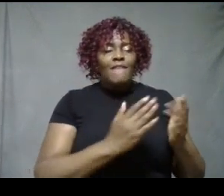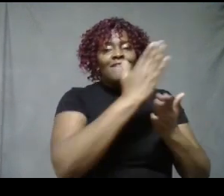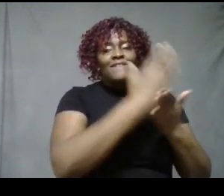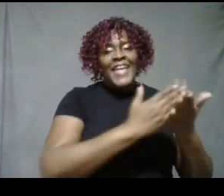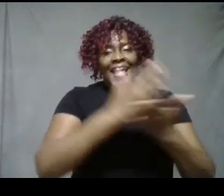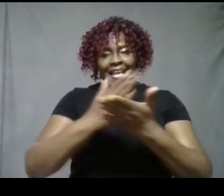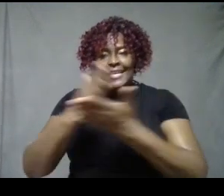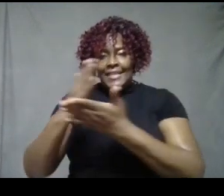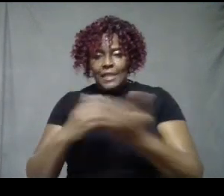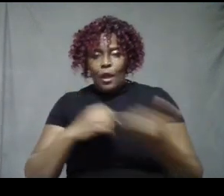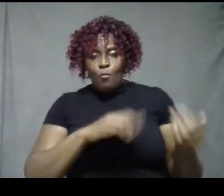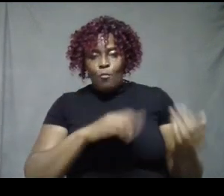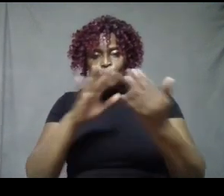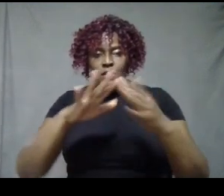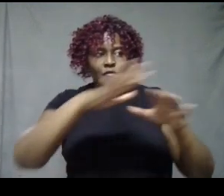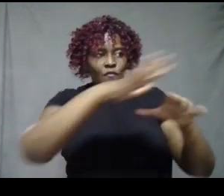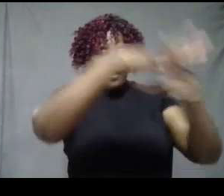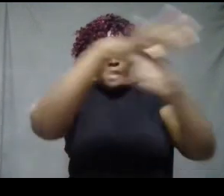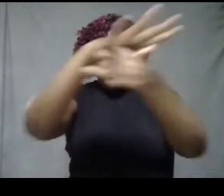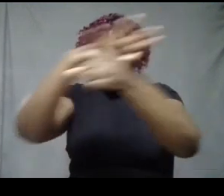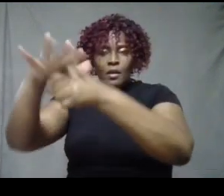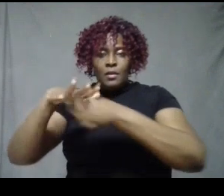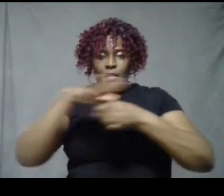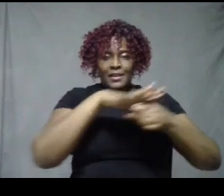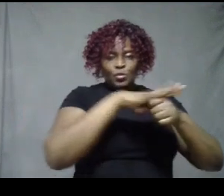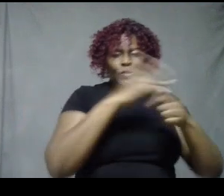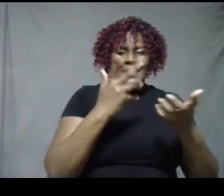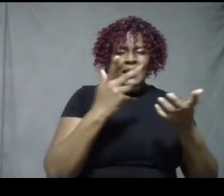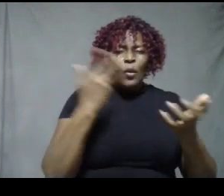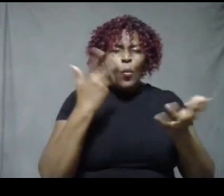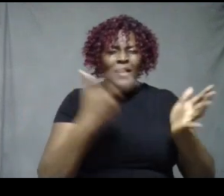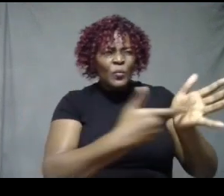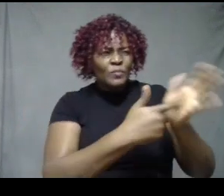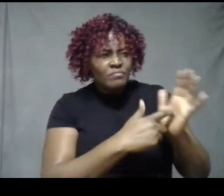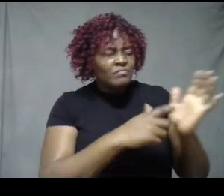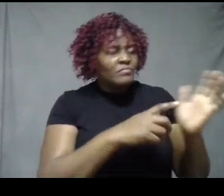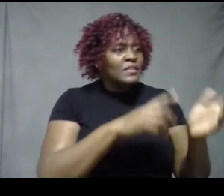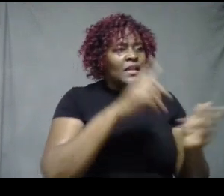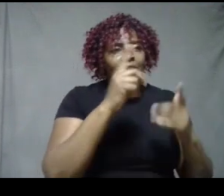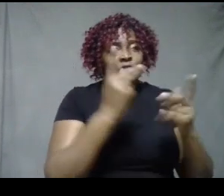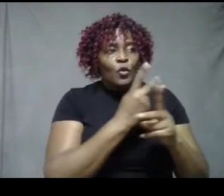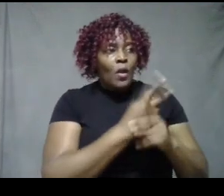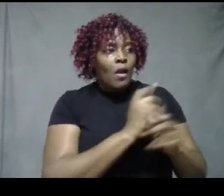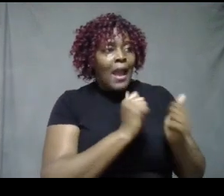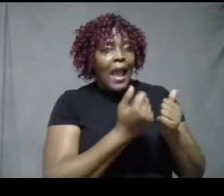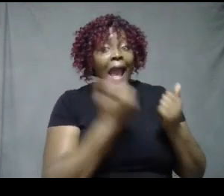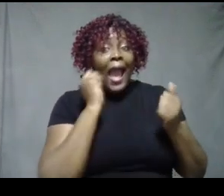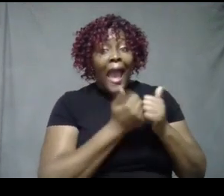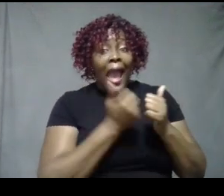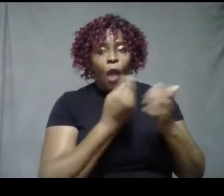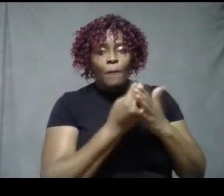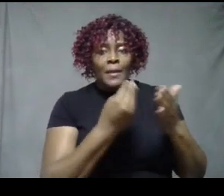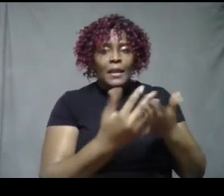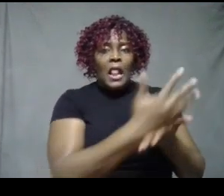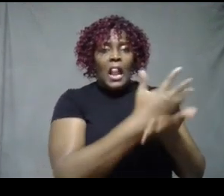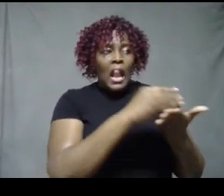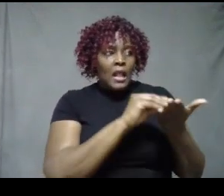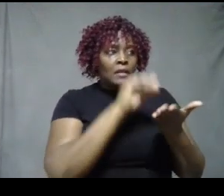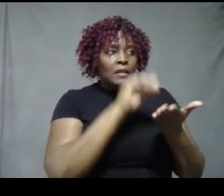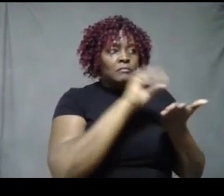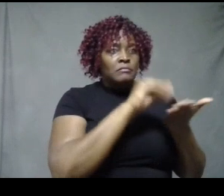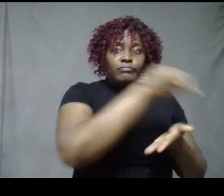at what the needs are so we can define them clearly and come up with how we're going to fund and how long it's going to take us to do some of the work that's